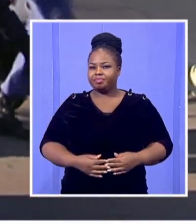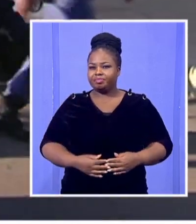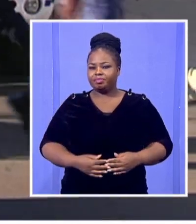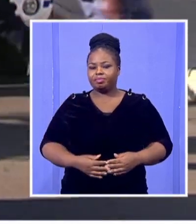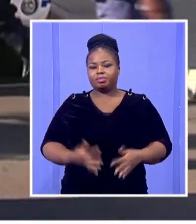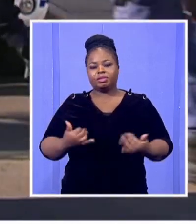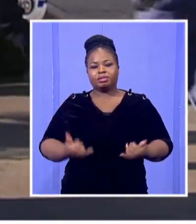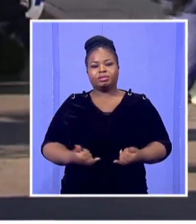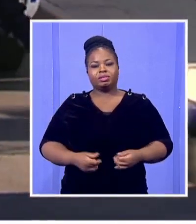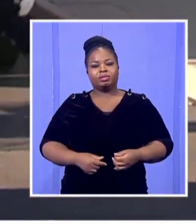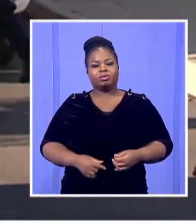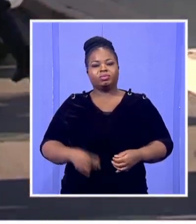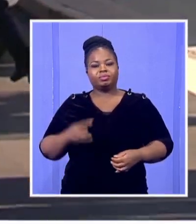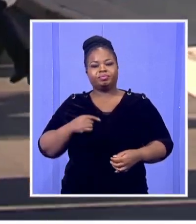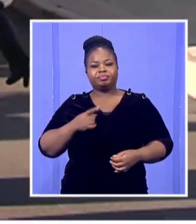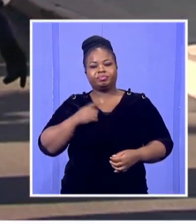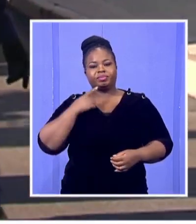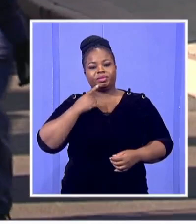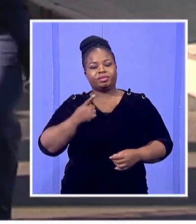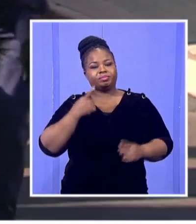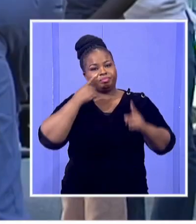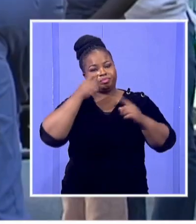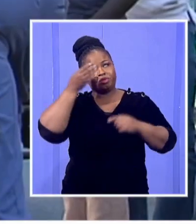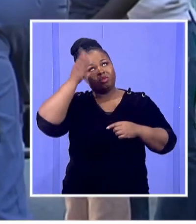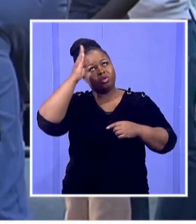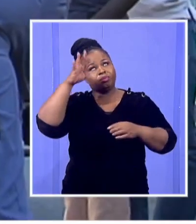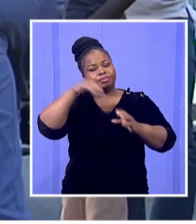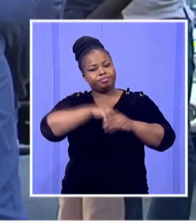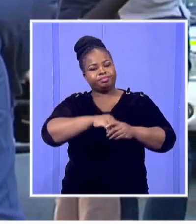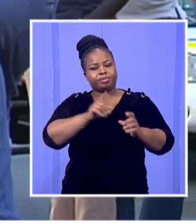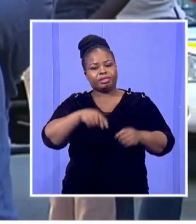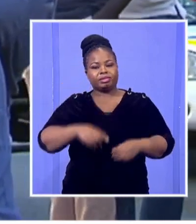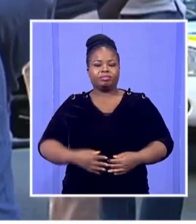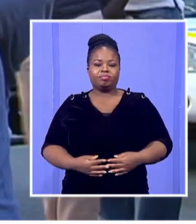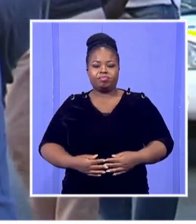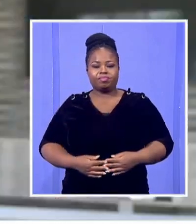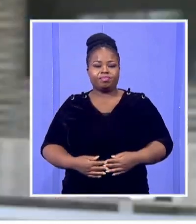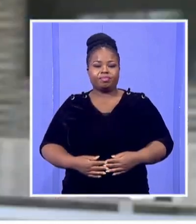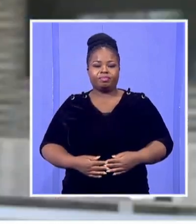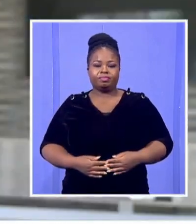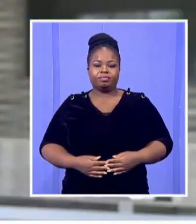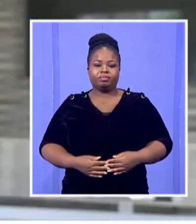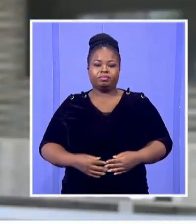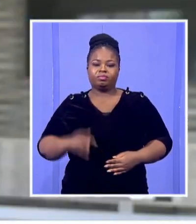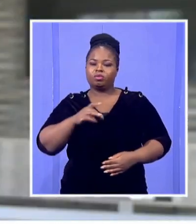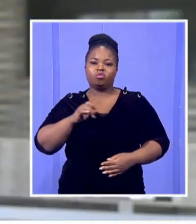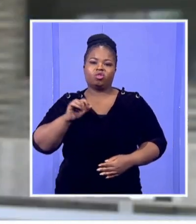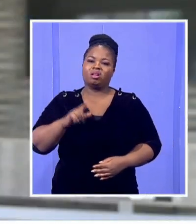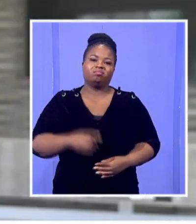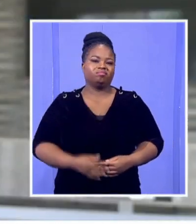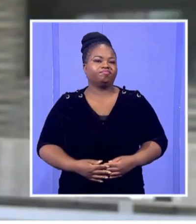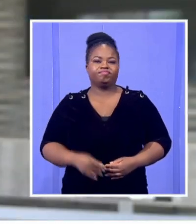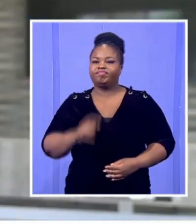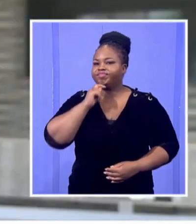broken society is gasping for divine intervention. Morally, really, we are